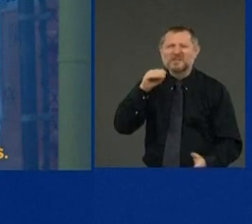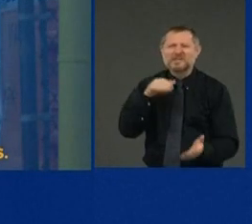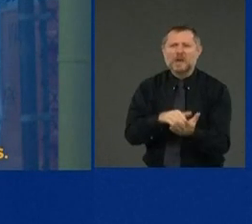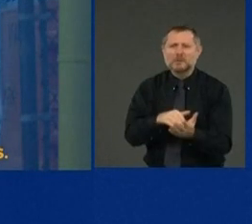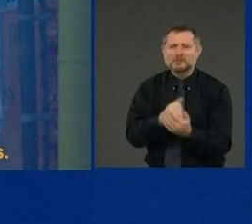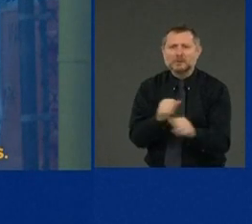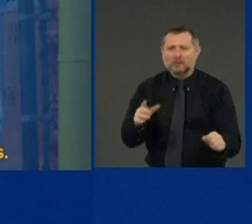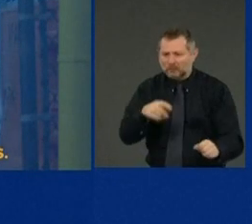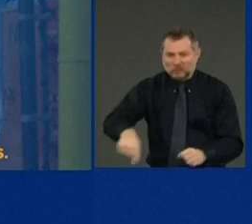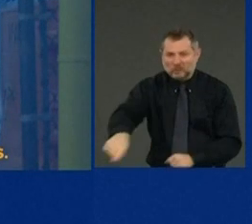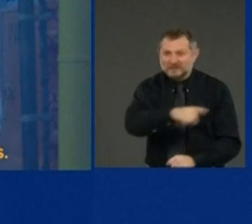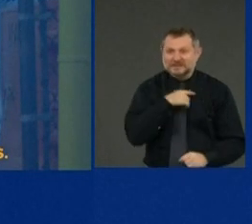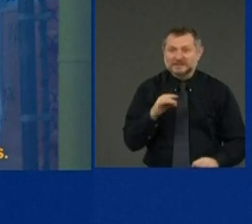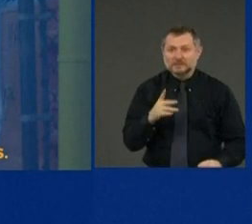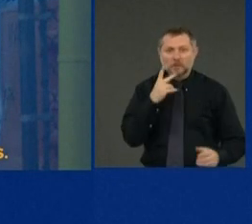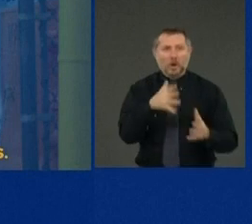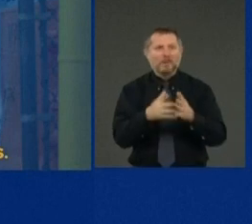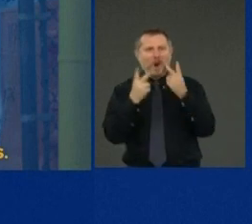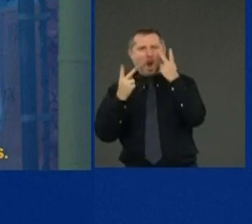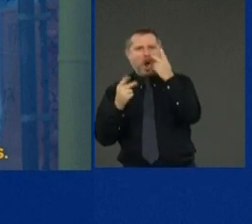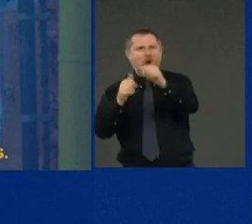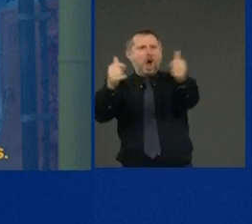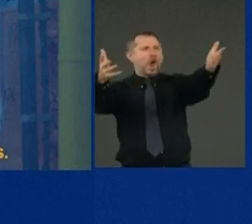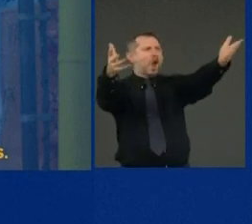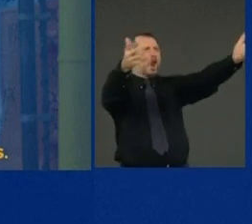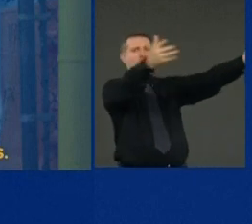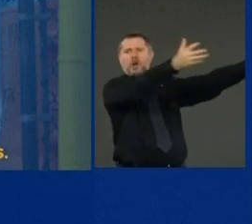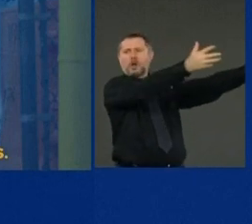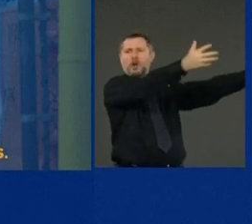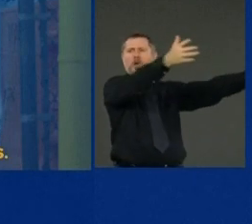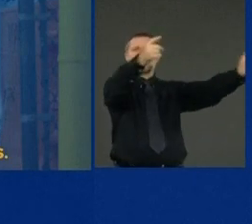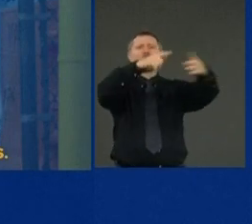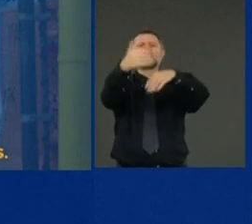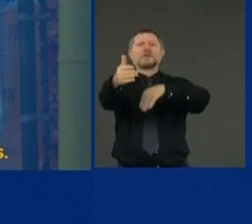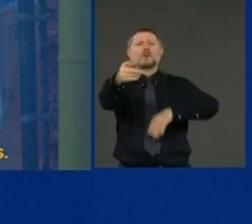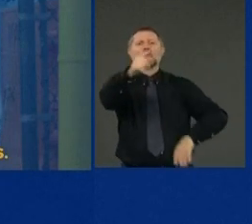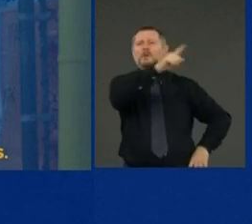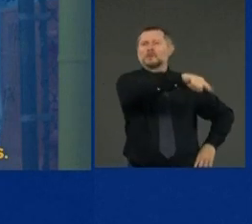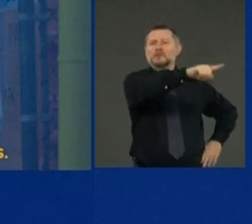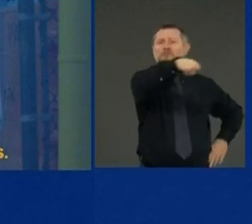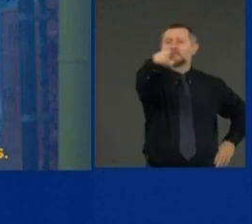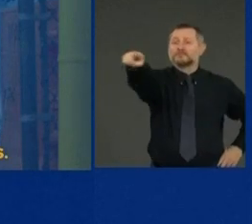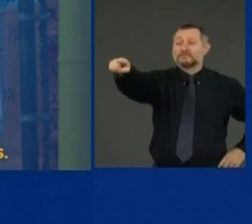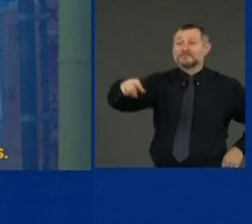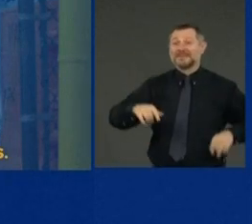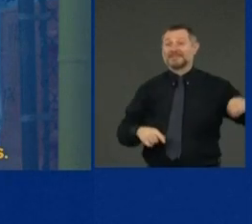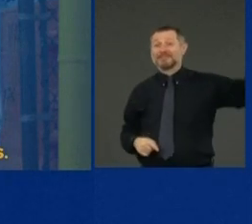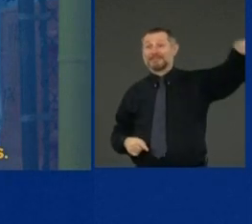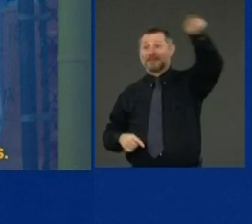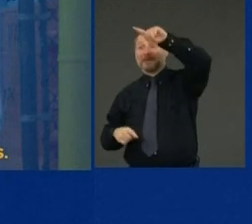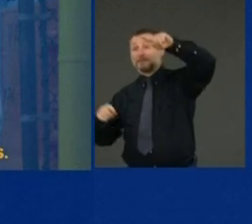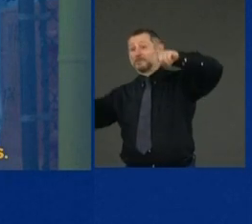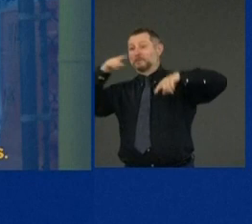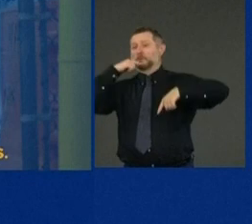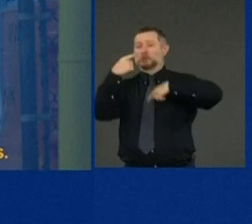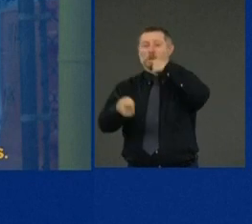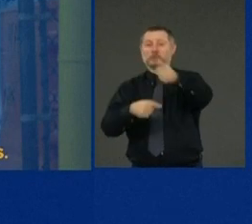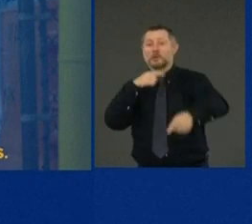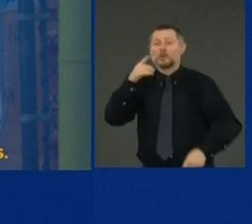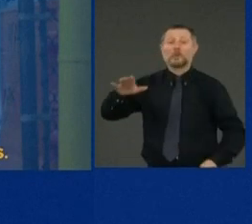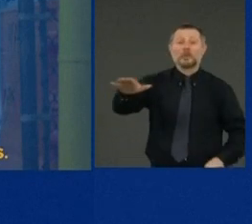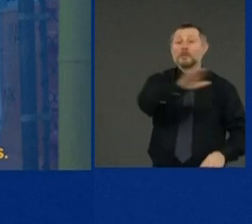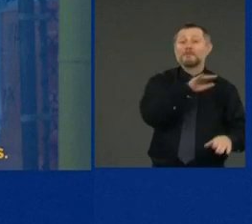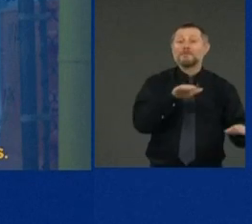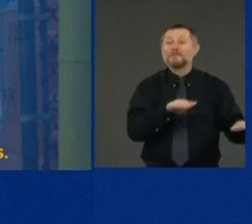What are you going to do, America? They're telling you, based on what you're doing, you're